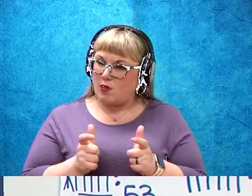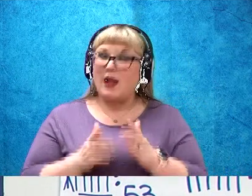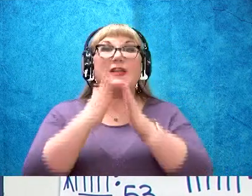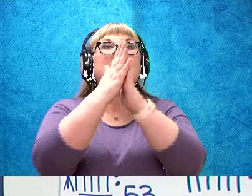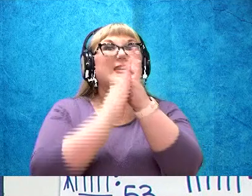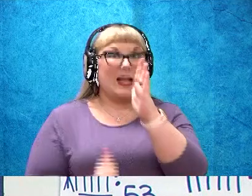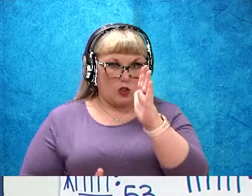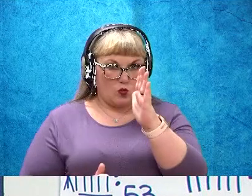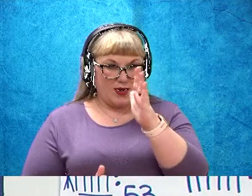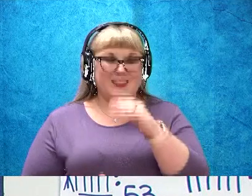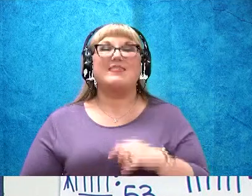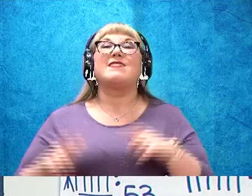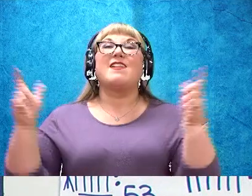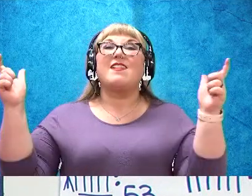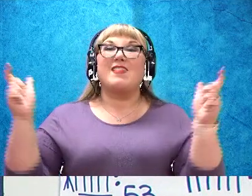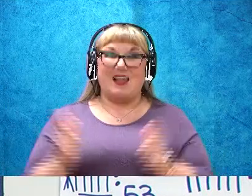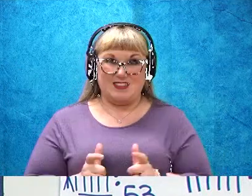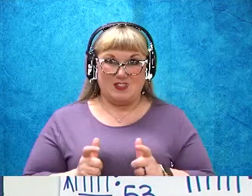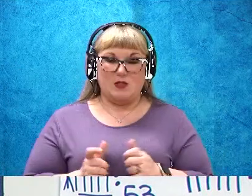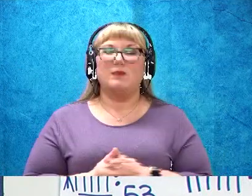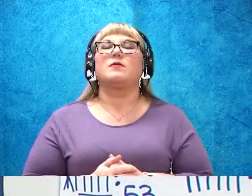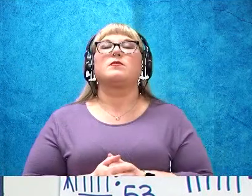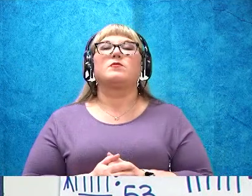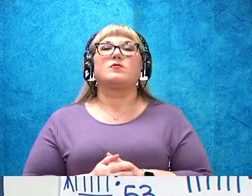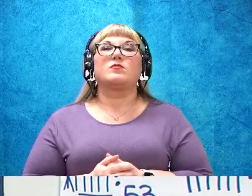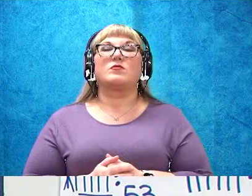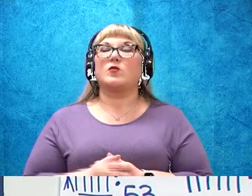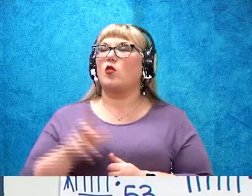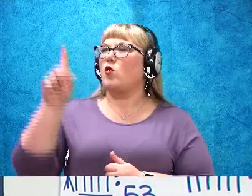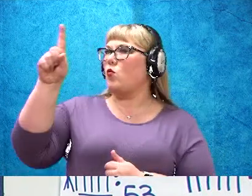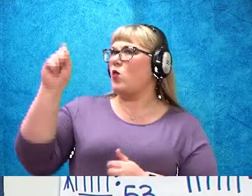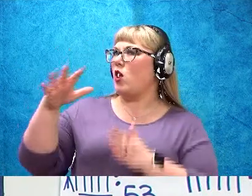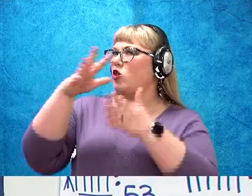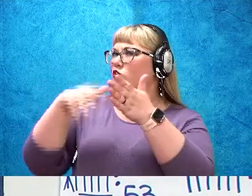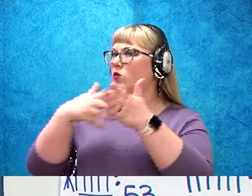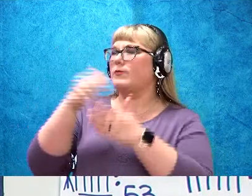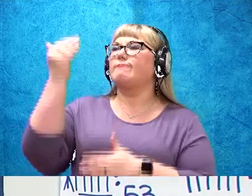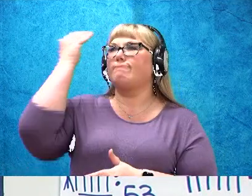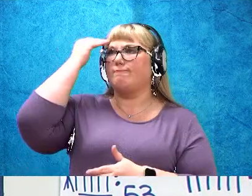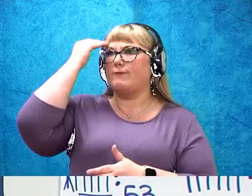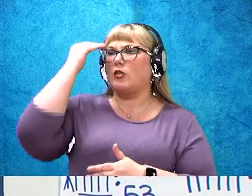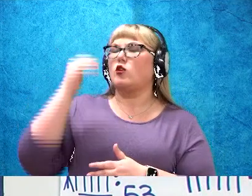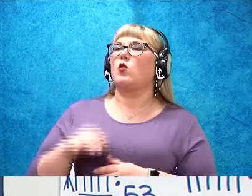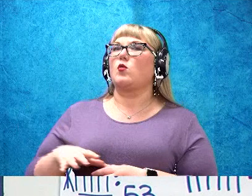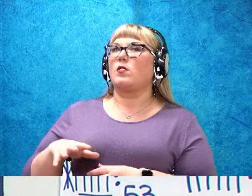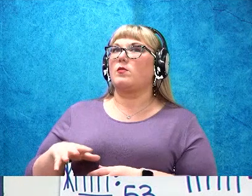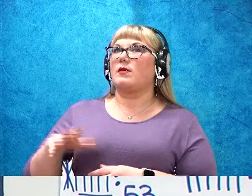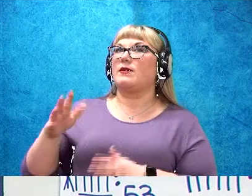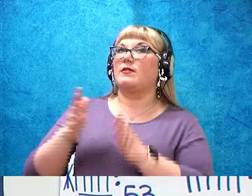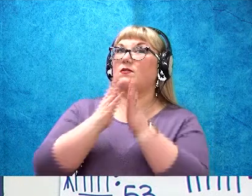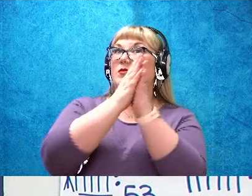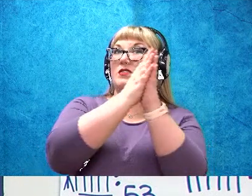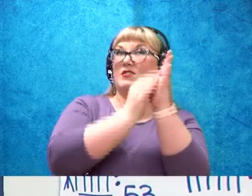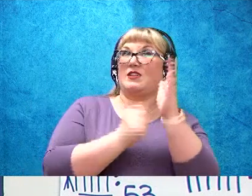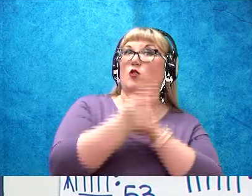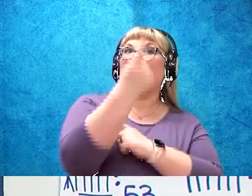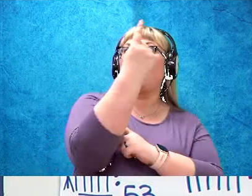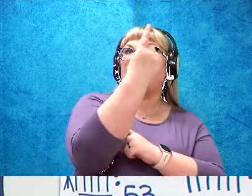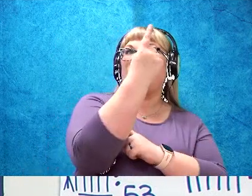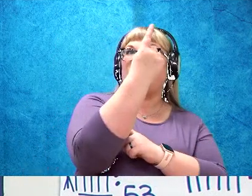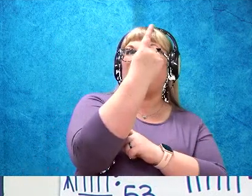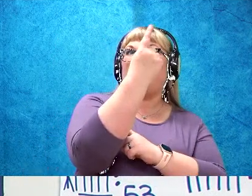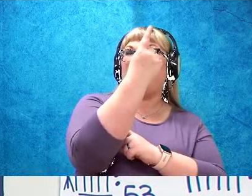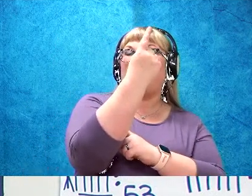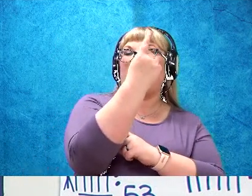a 10 away. By looking at the hundredths chart, we know we could take 1 away from the 4 and get